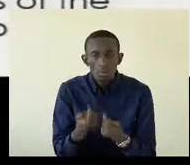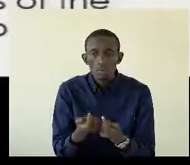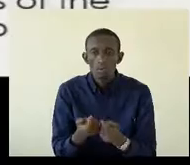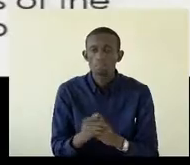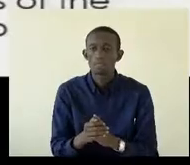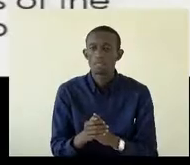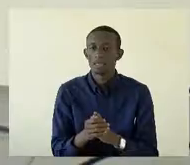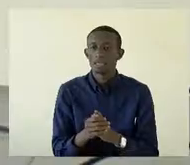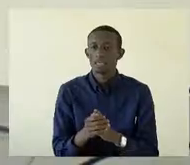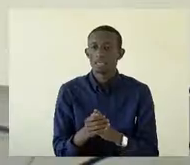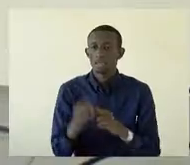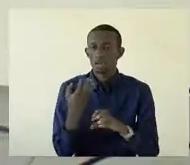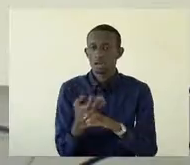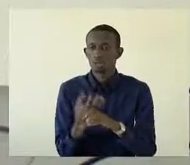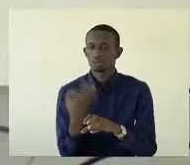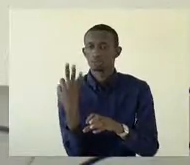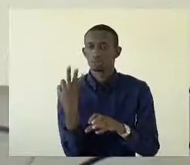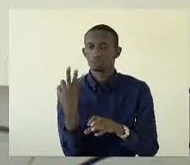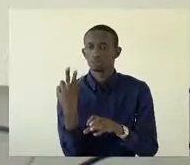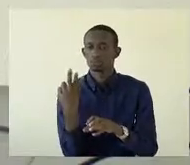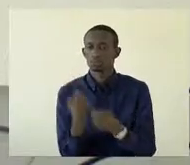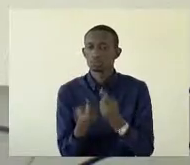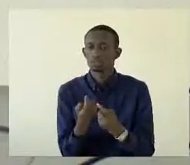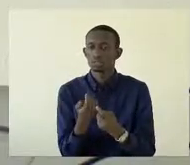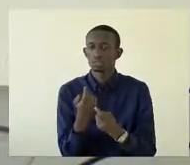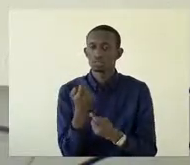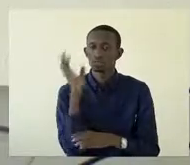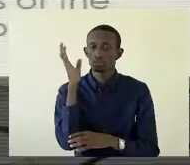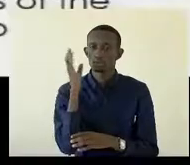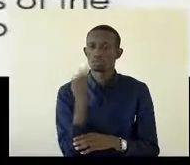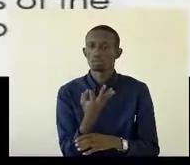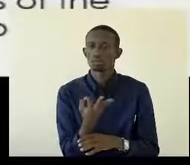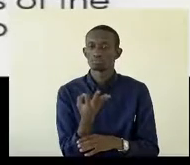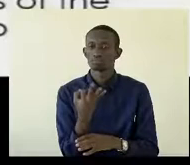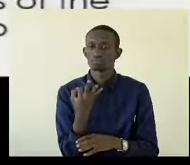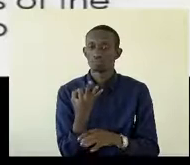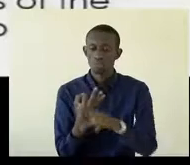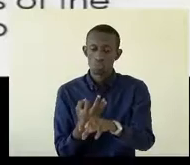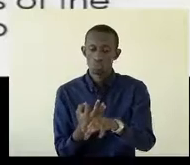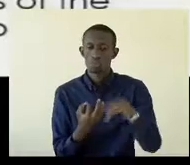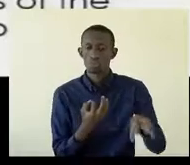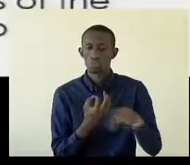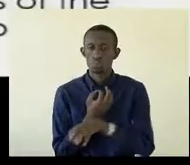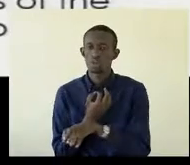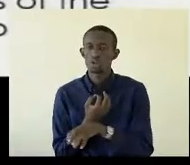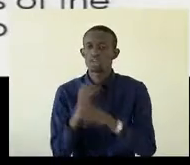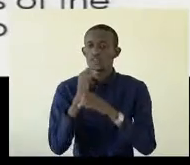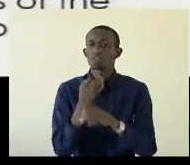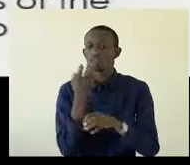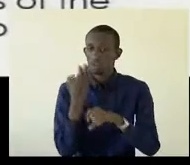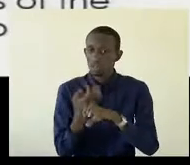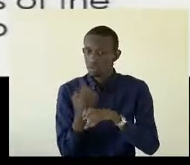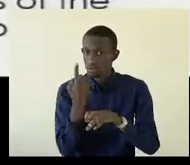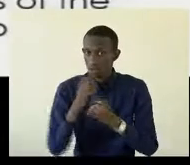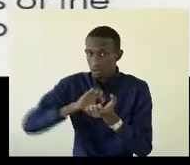missing, no food. You destroy this, you can't survive. You forget this, society will have problems. You think about this